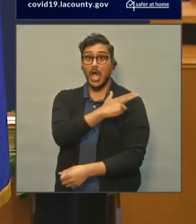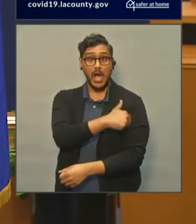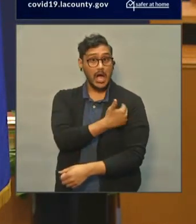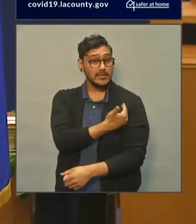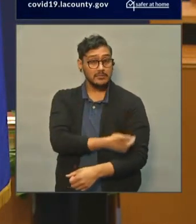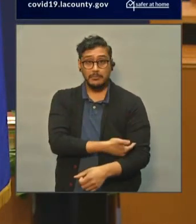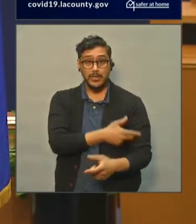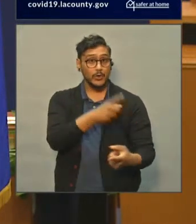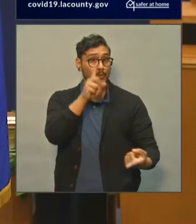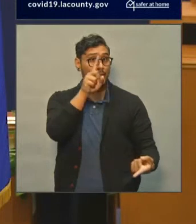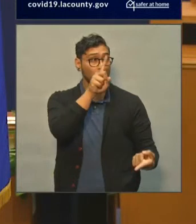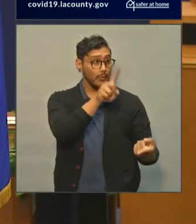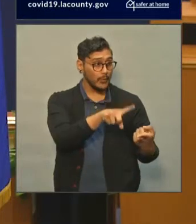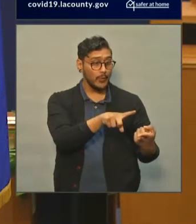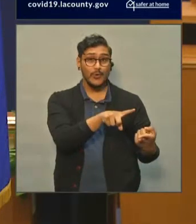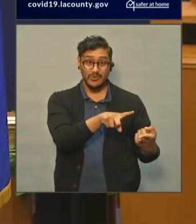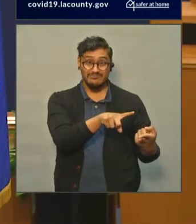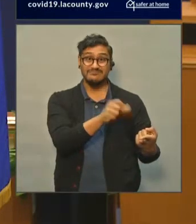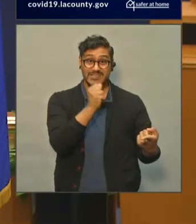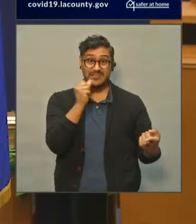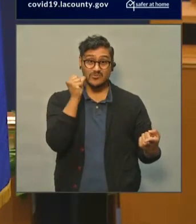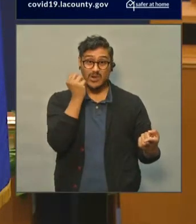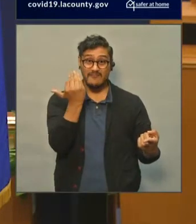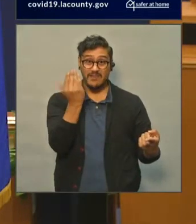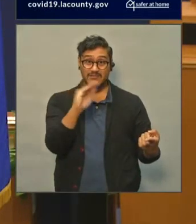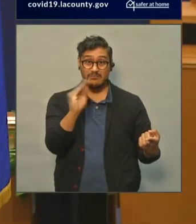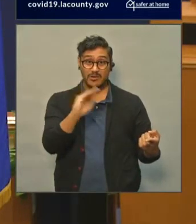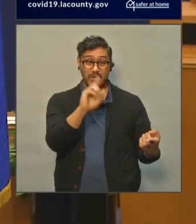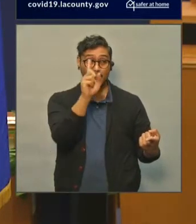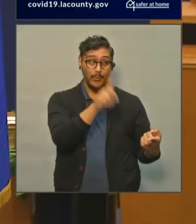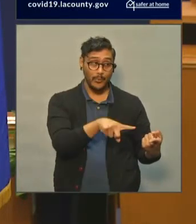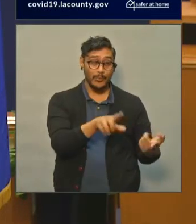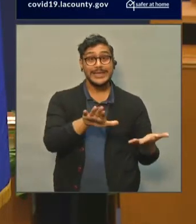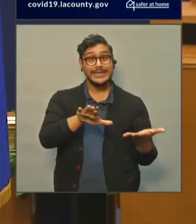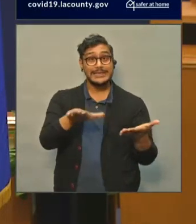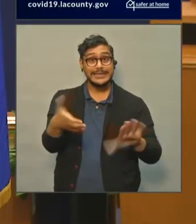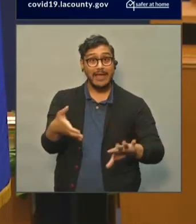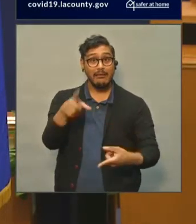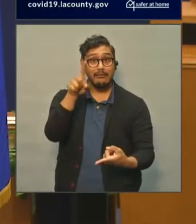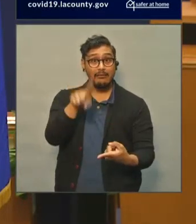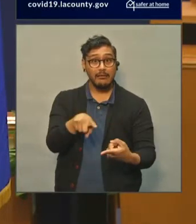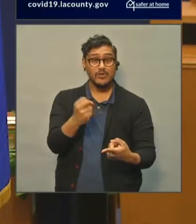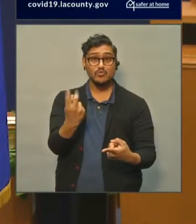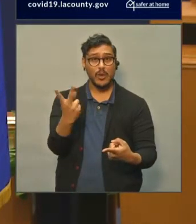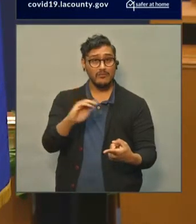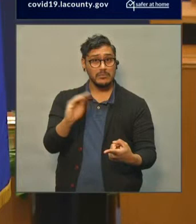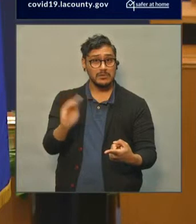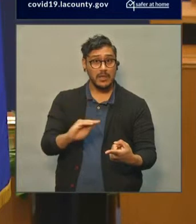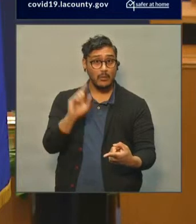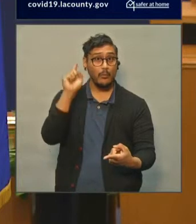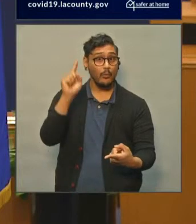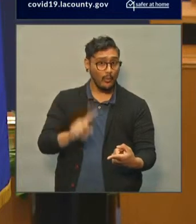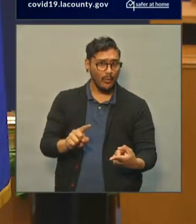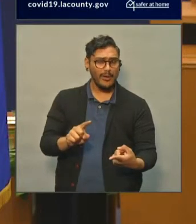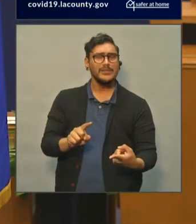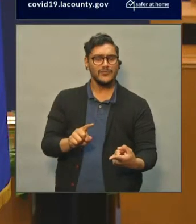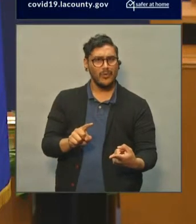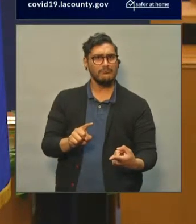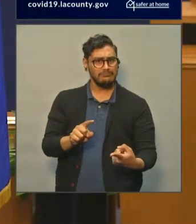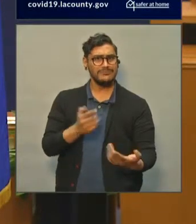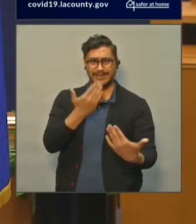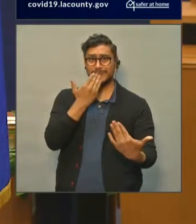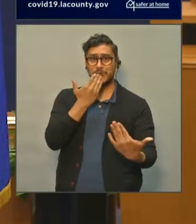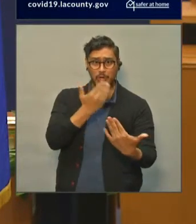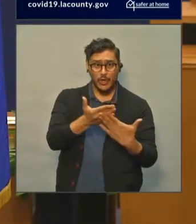by, I think I noted yesterday, 15%. Death rates are down by 12%. We are moving in the right direction, and I